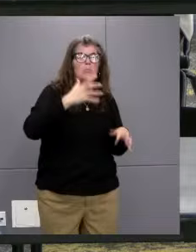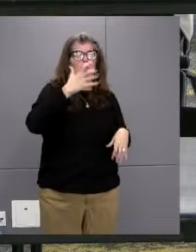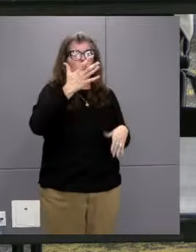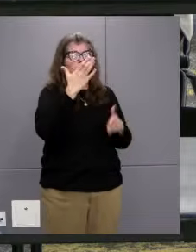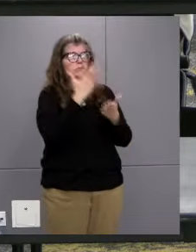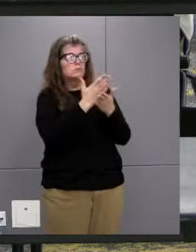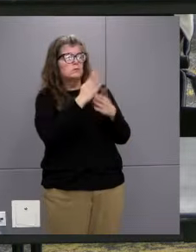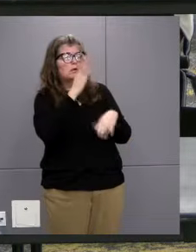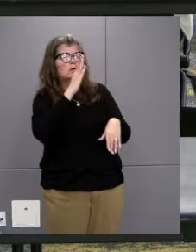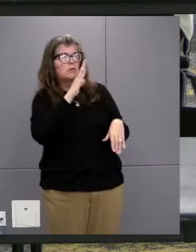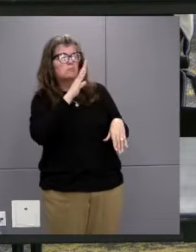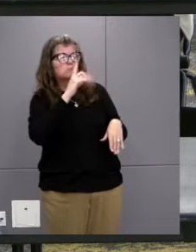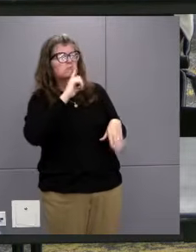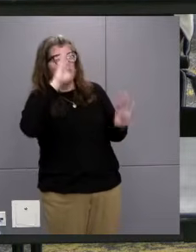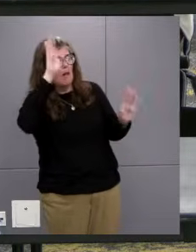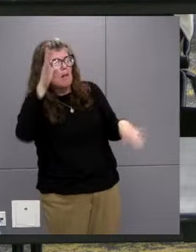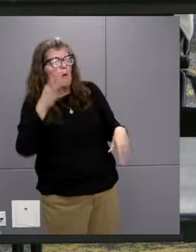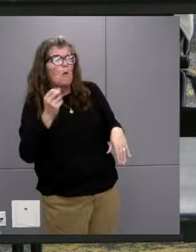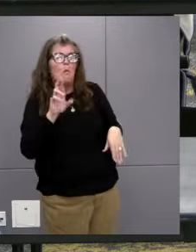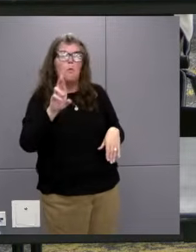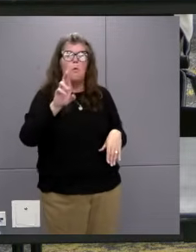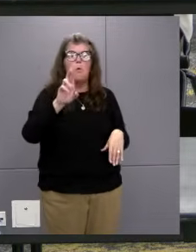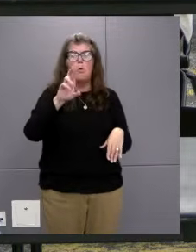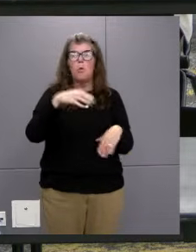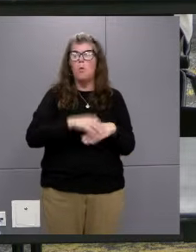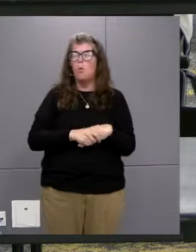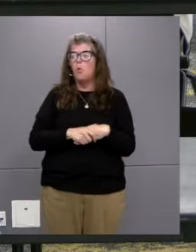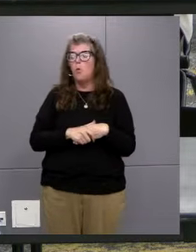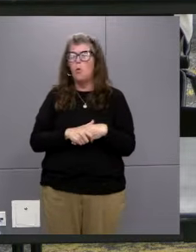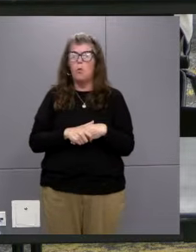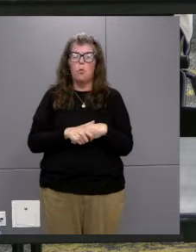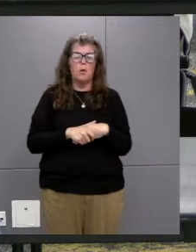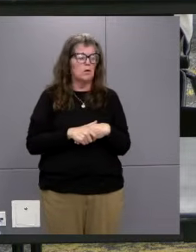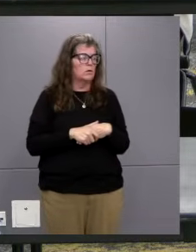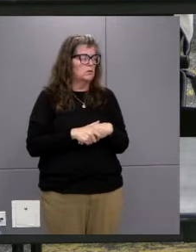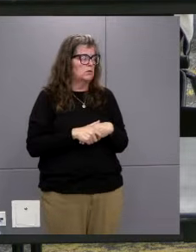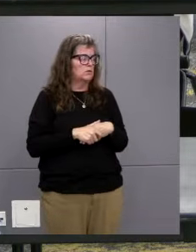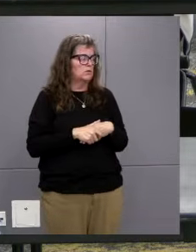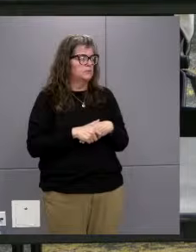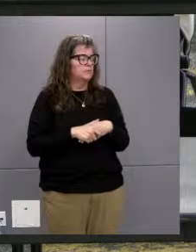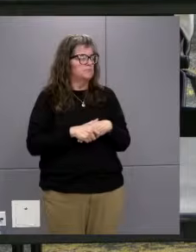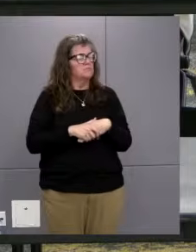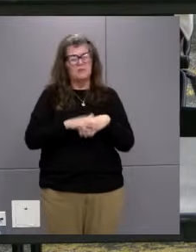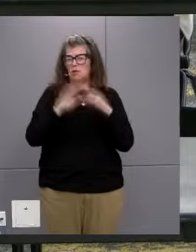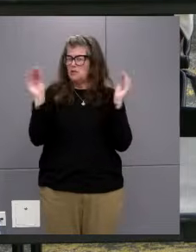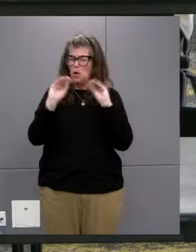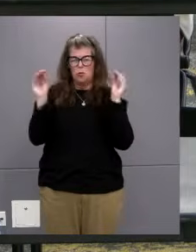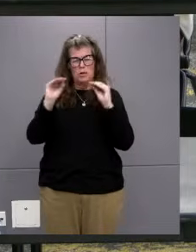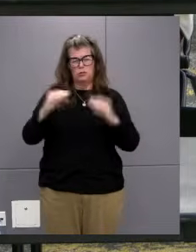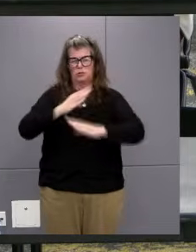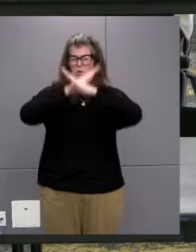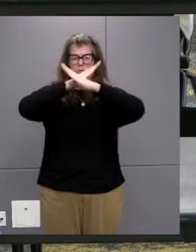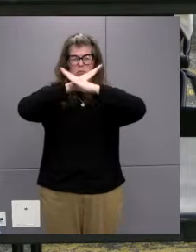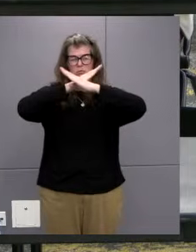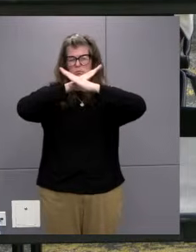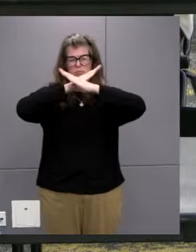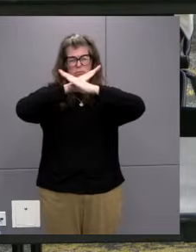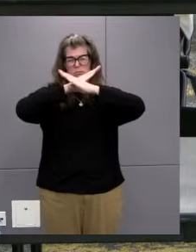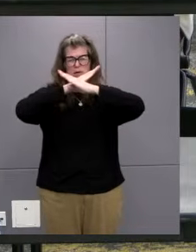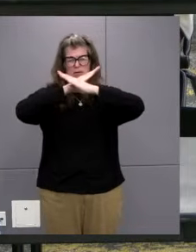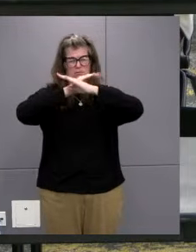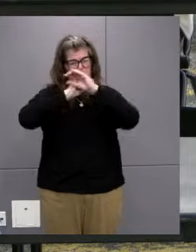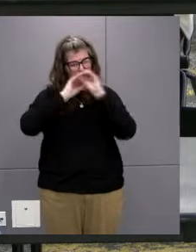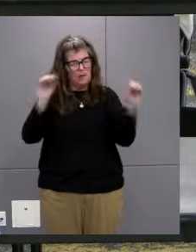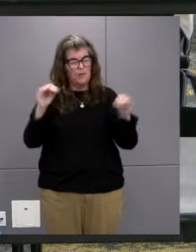was in, or if, sometimes I wouldn't go in there, but there was nothing stopping me from going in there. If I wanted